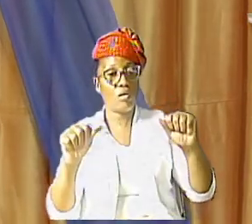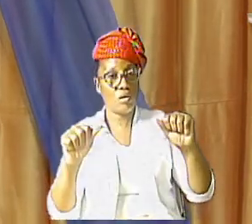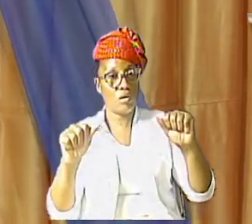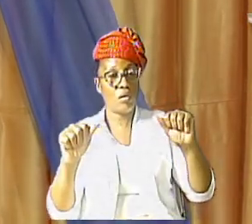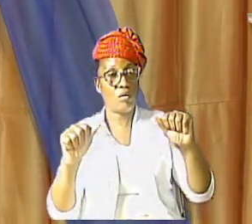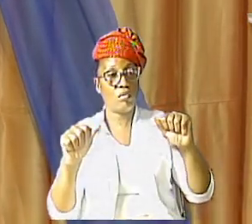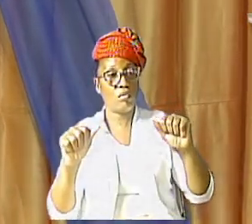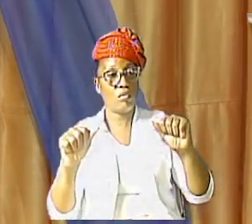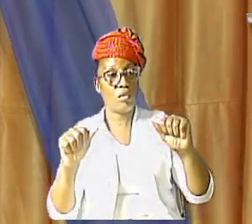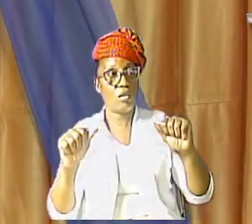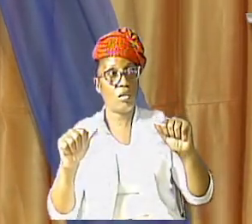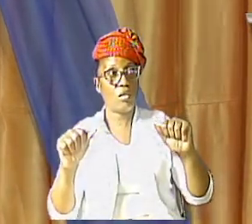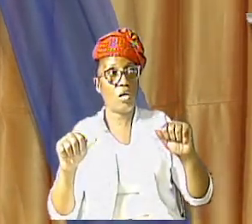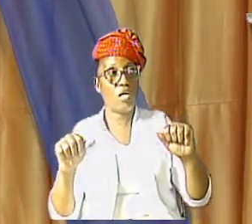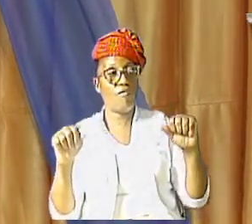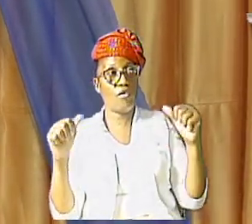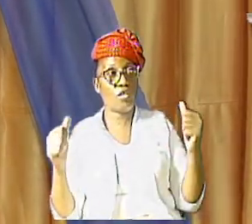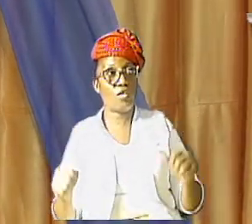going to ask,